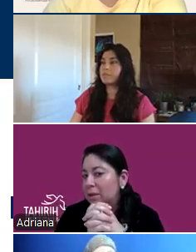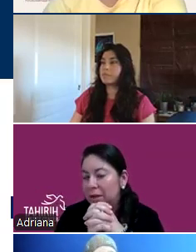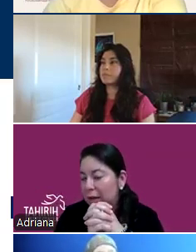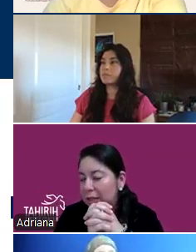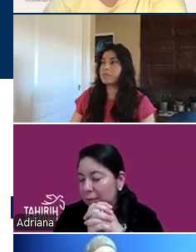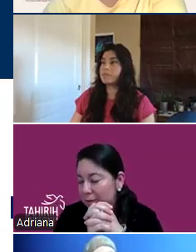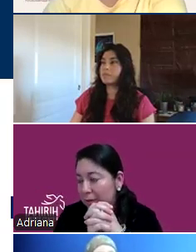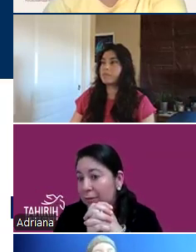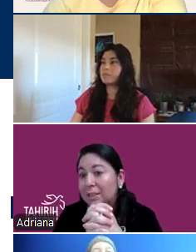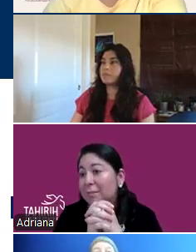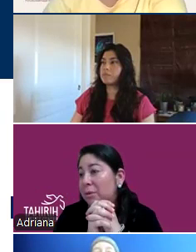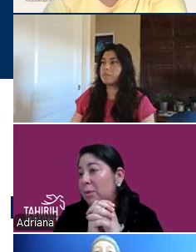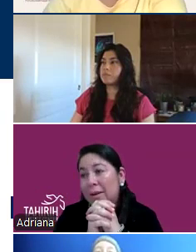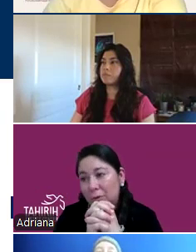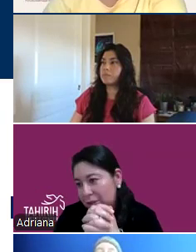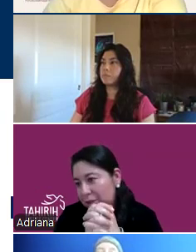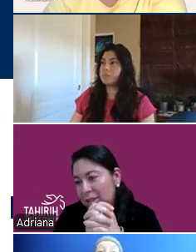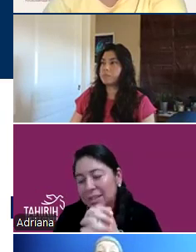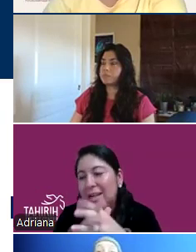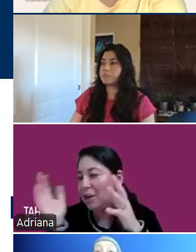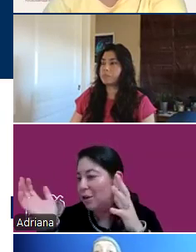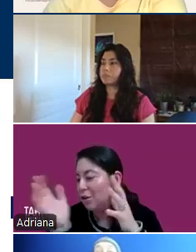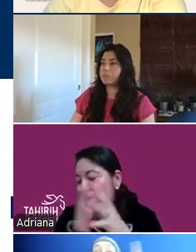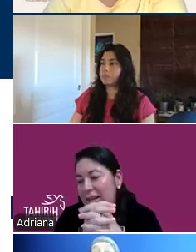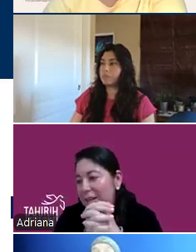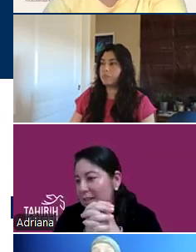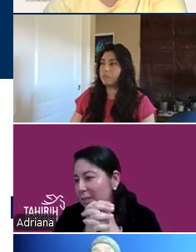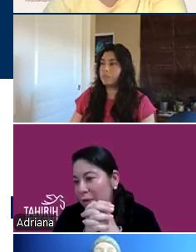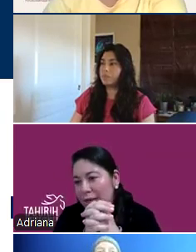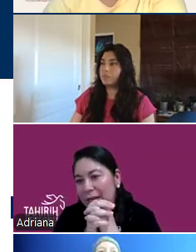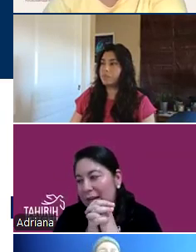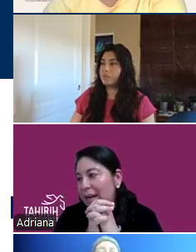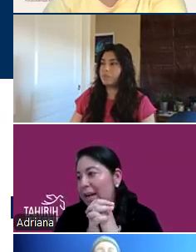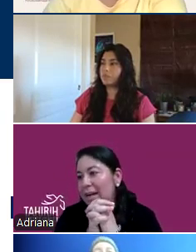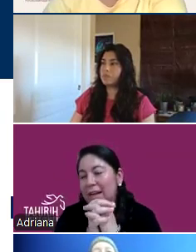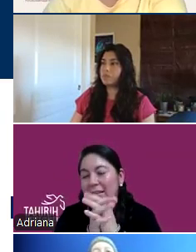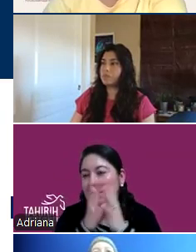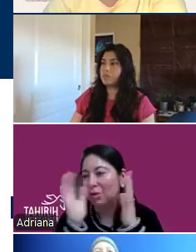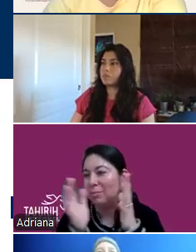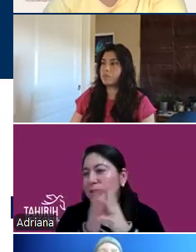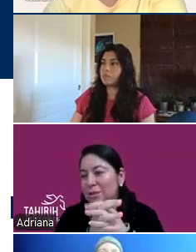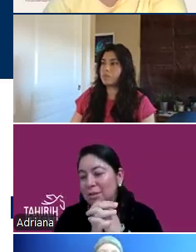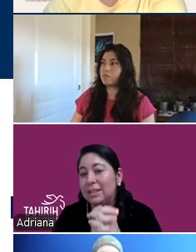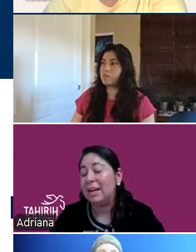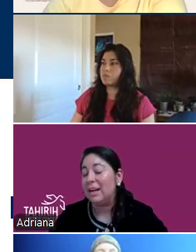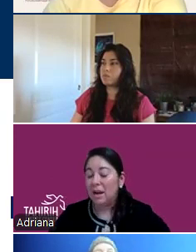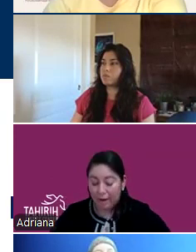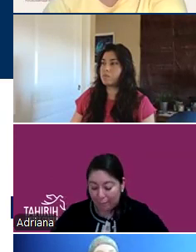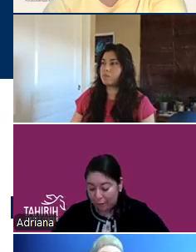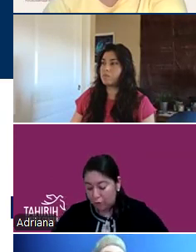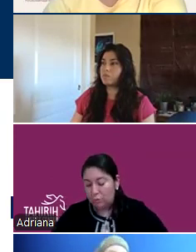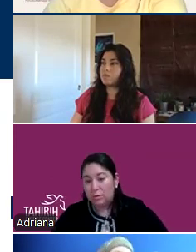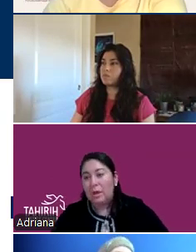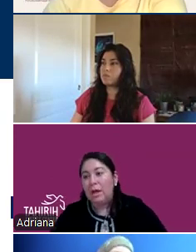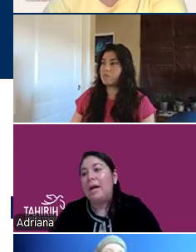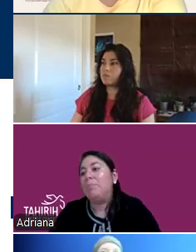when they're interacting with survivors. And if people have questions, you know, Helitz, Brianna, and I, and, you know, I'm sure Sara are happy